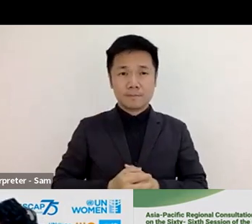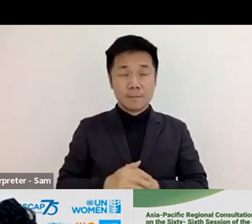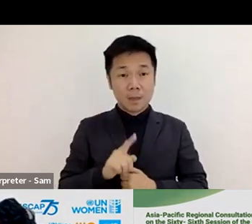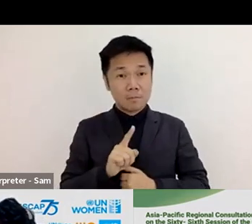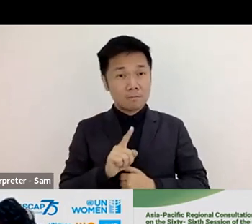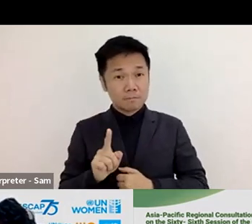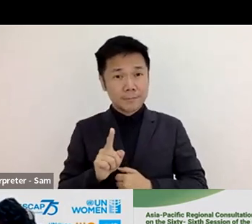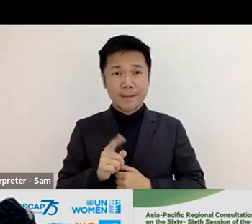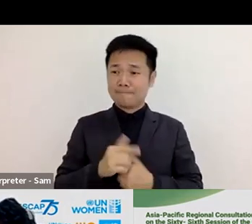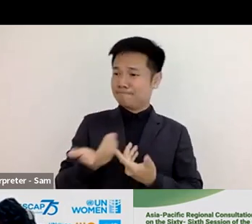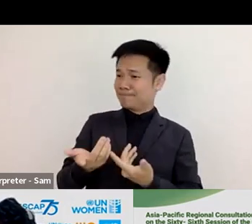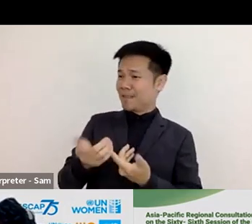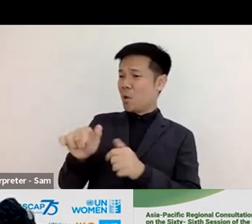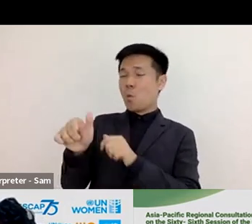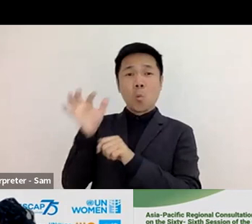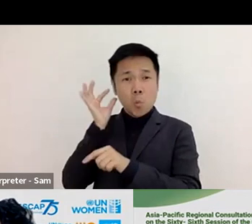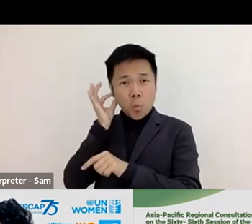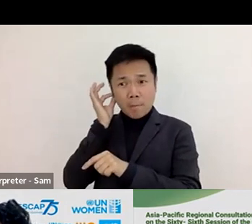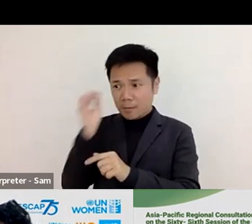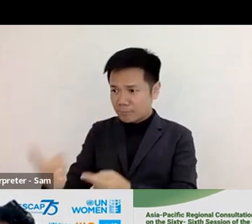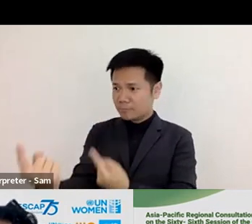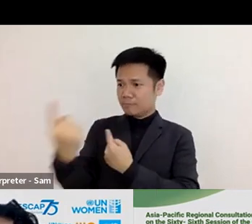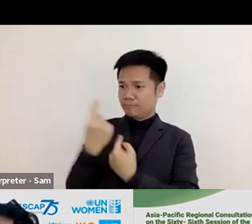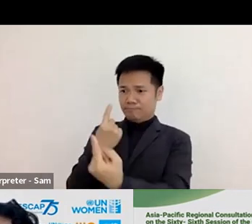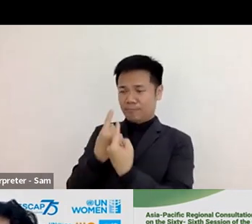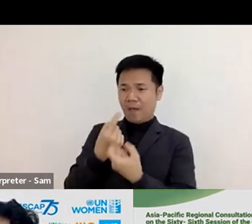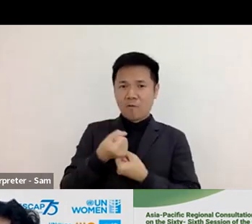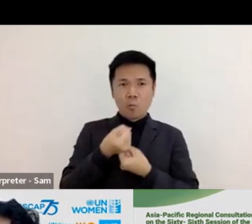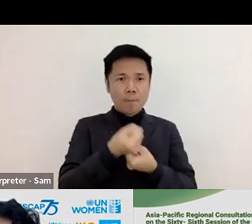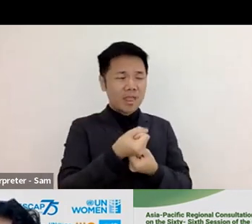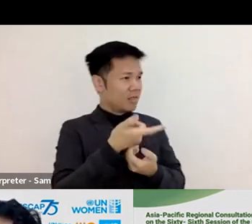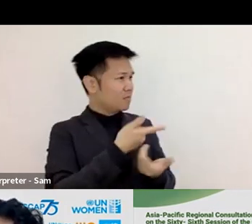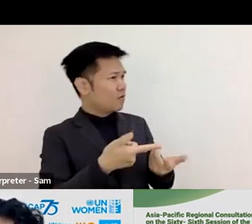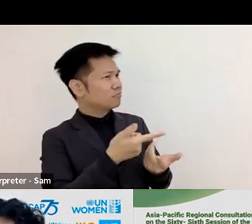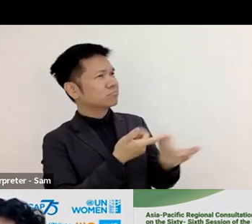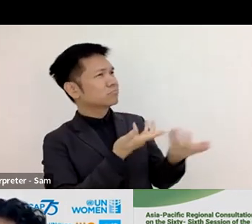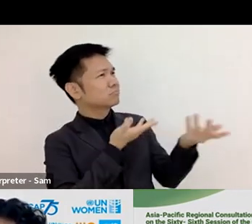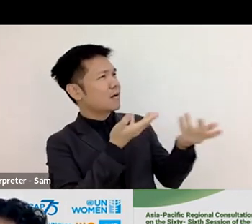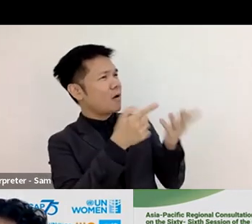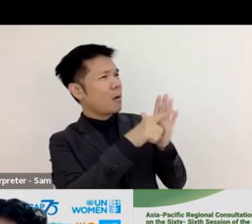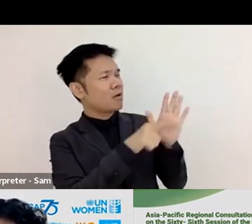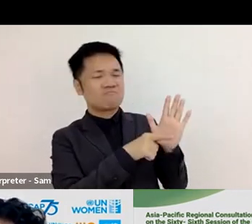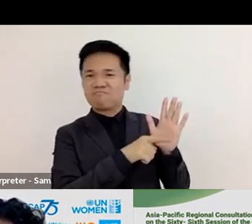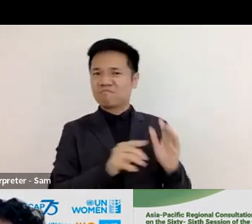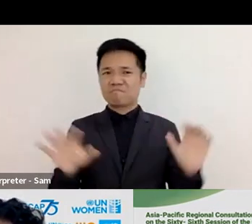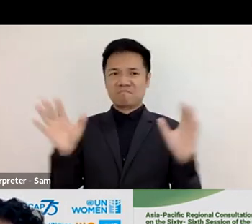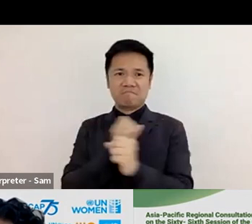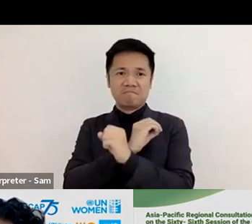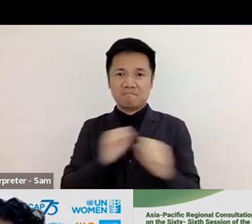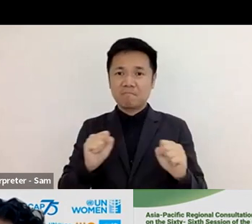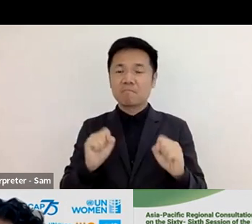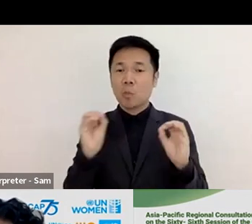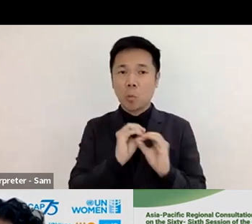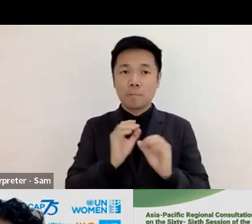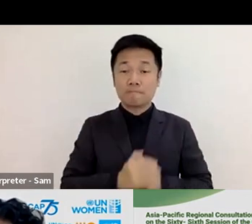have adequate representation in policy and the decision-making processes. More must be done to